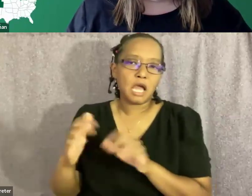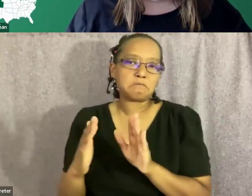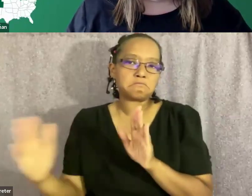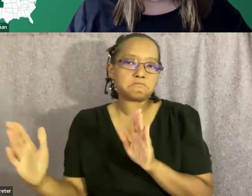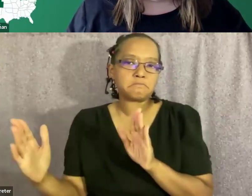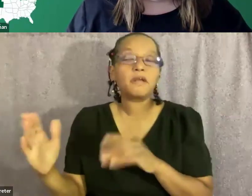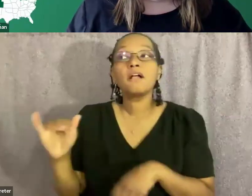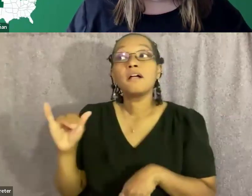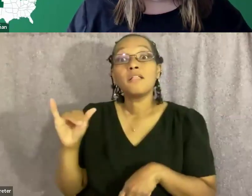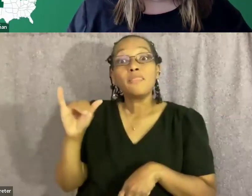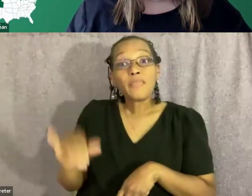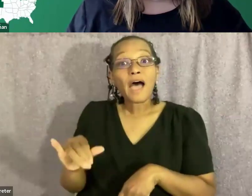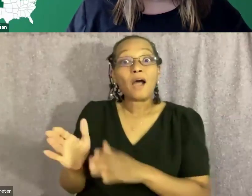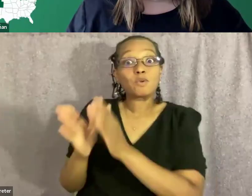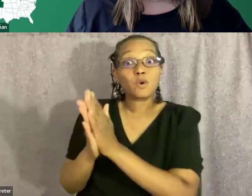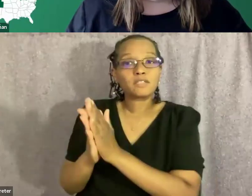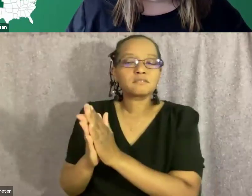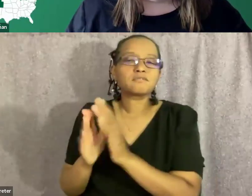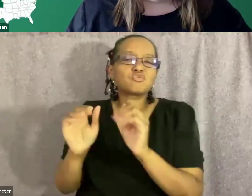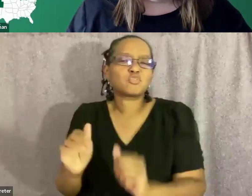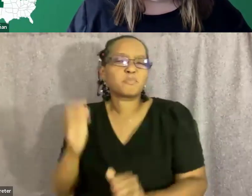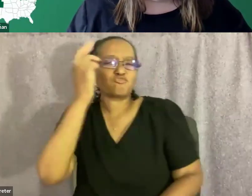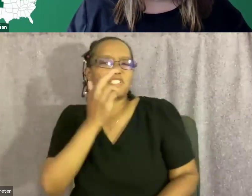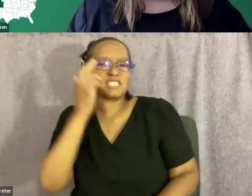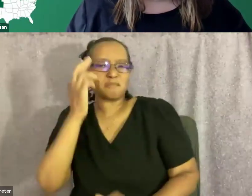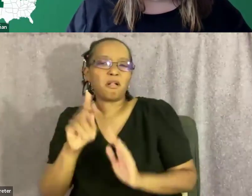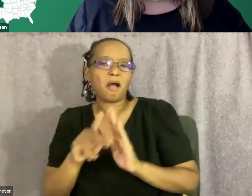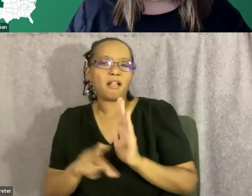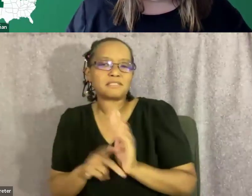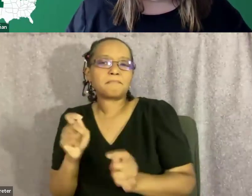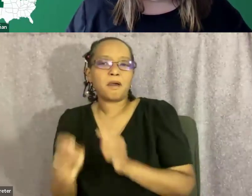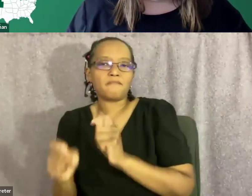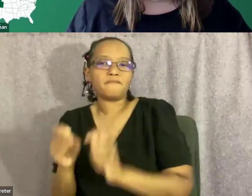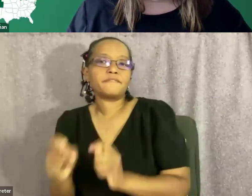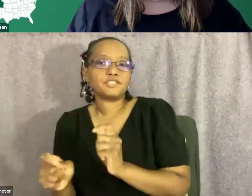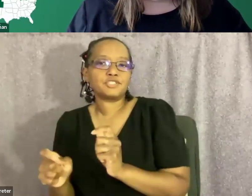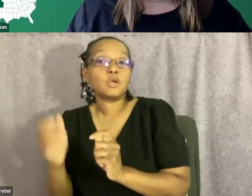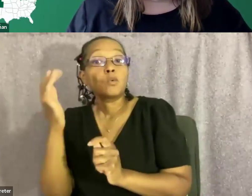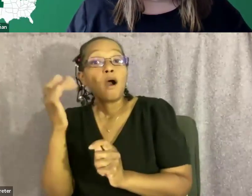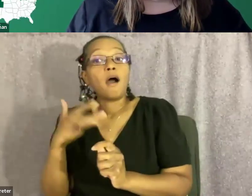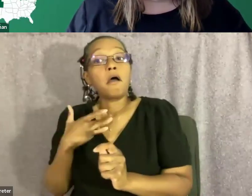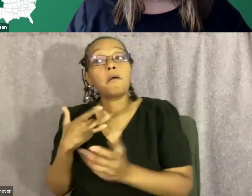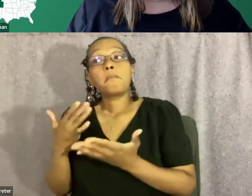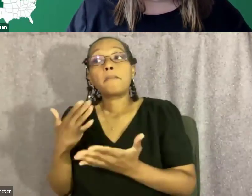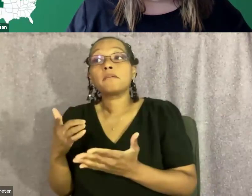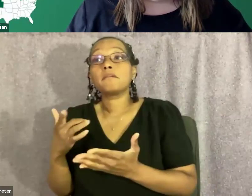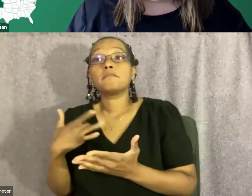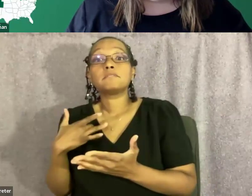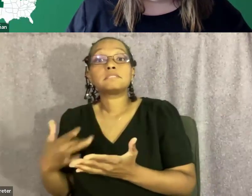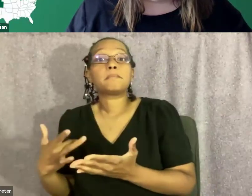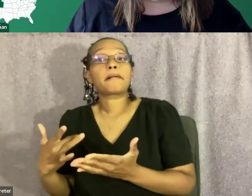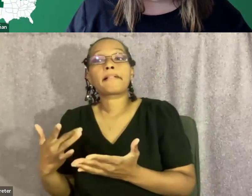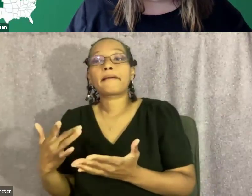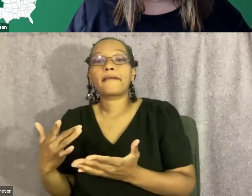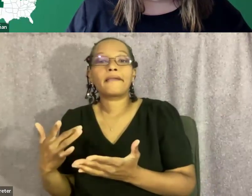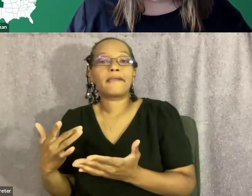an example of a reasonable policy modification because, maybe they typically allow